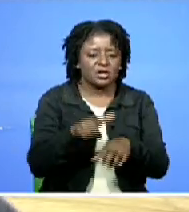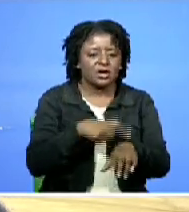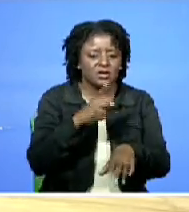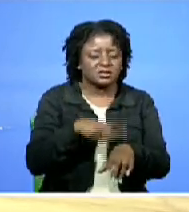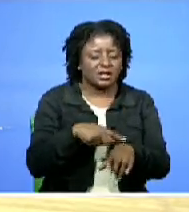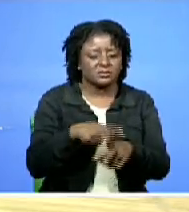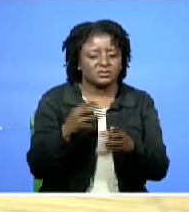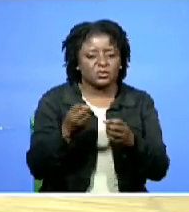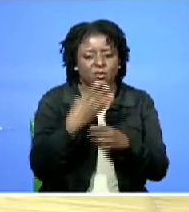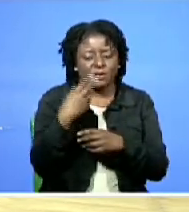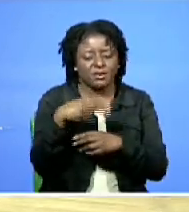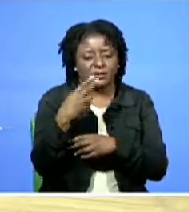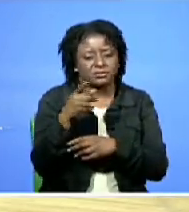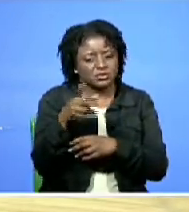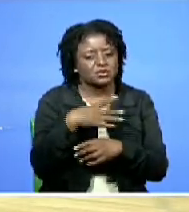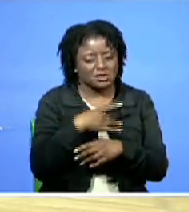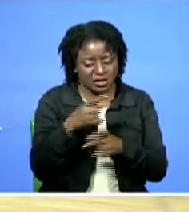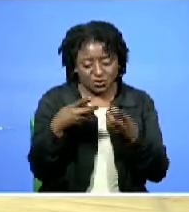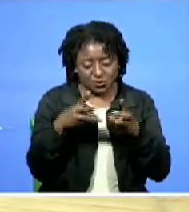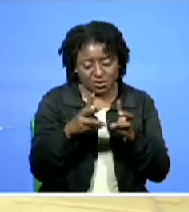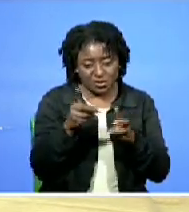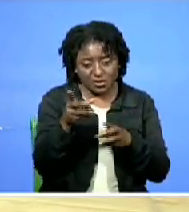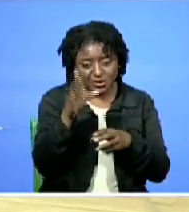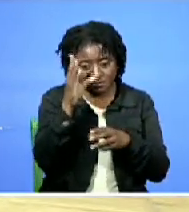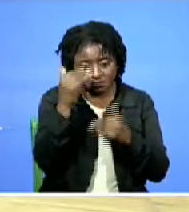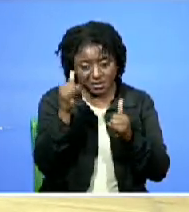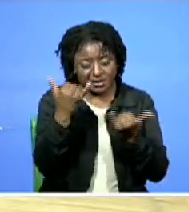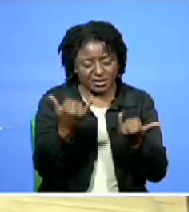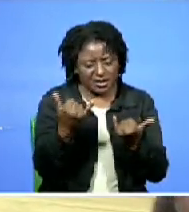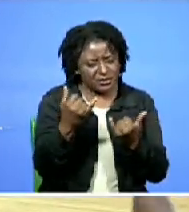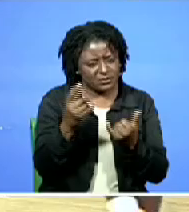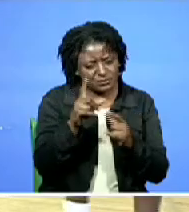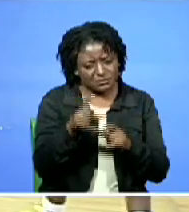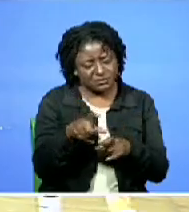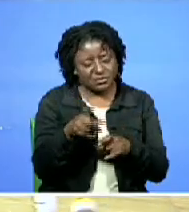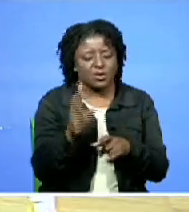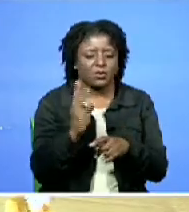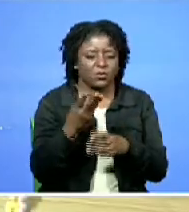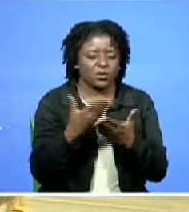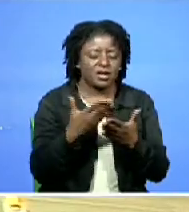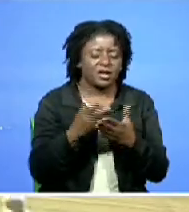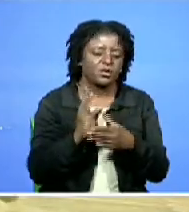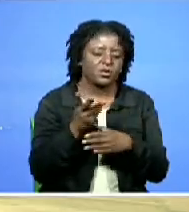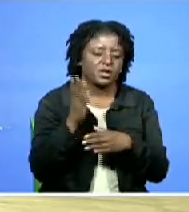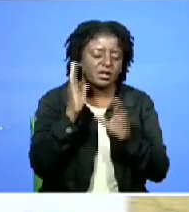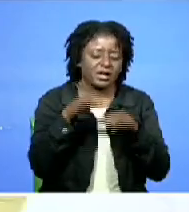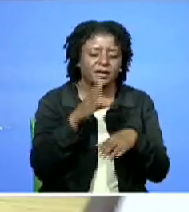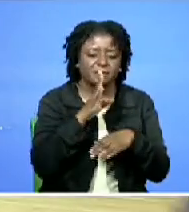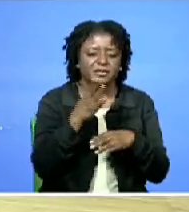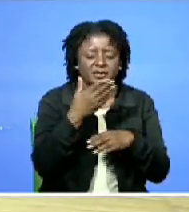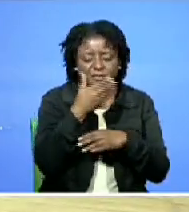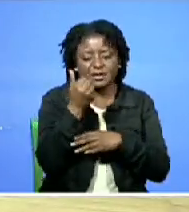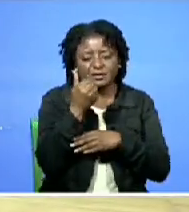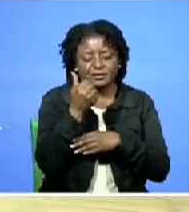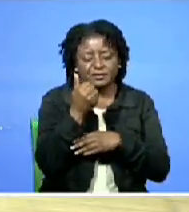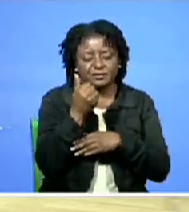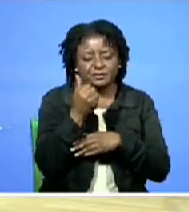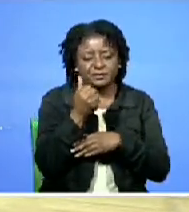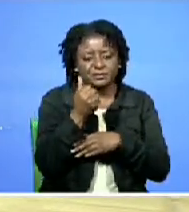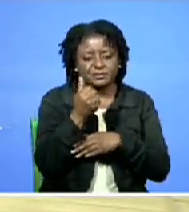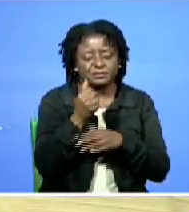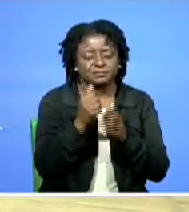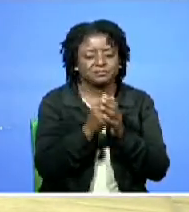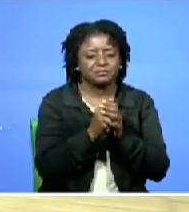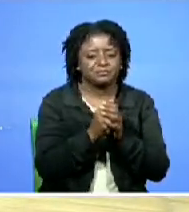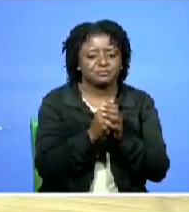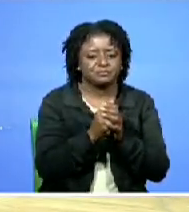the way your boys playing right now? Well, we can be better. We can be way better than what we're doing, a little more hustle, and then I think we'll be in good